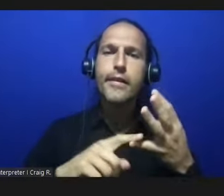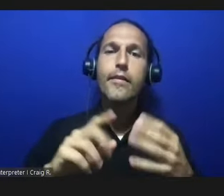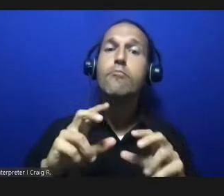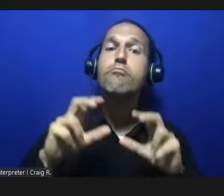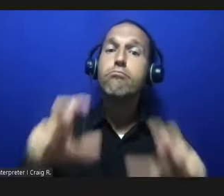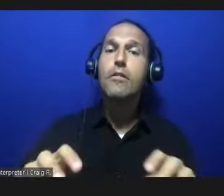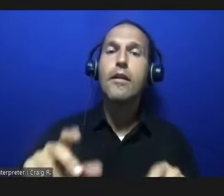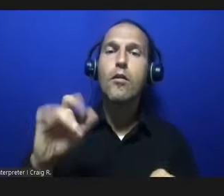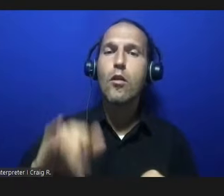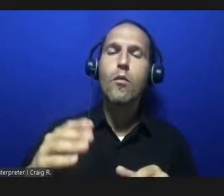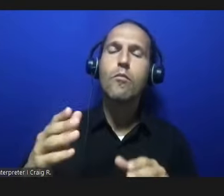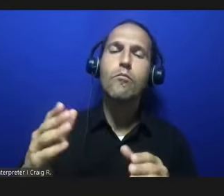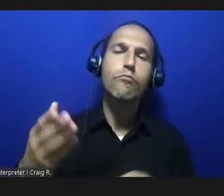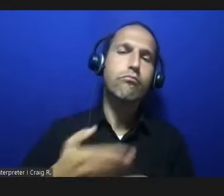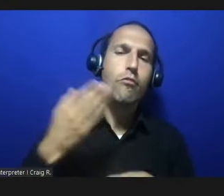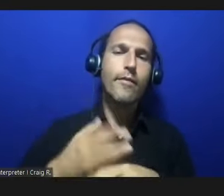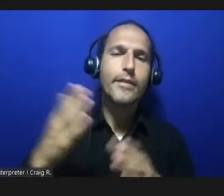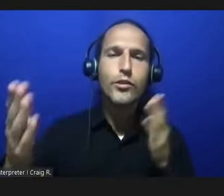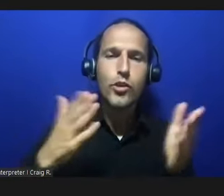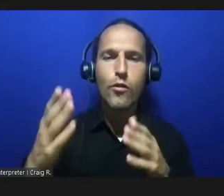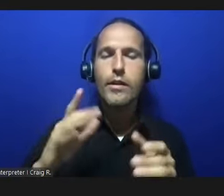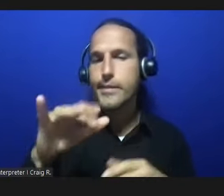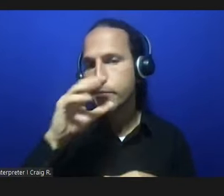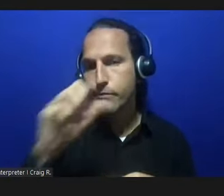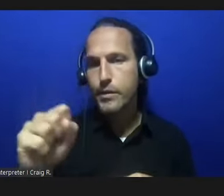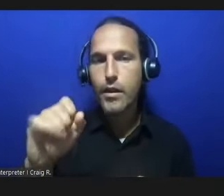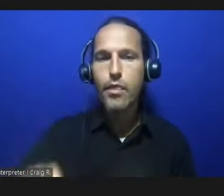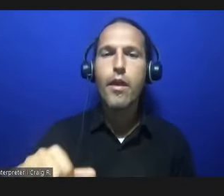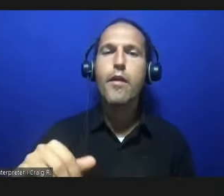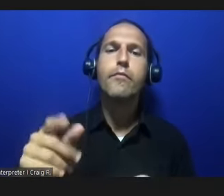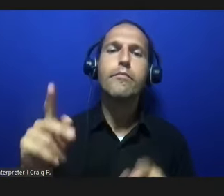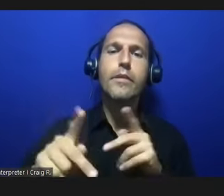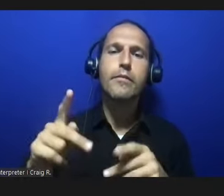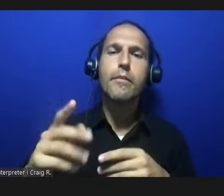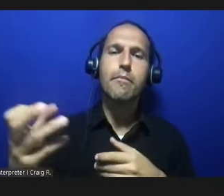improve service and attract commuters back to the system, further reducing congestion.